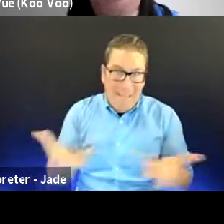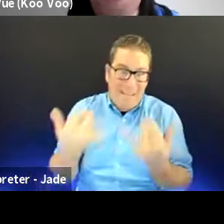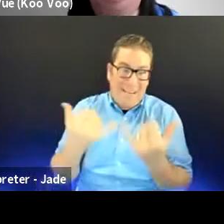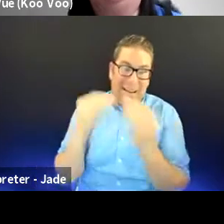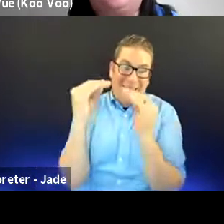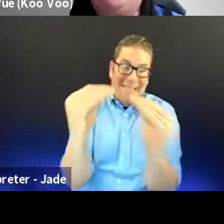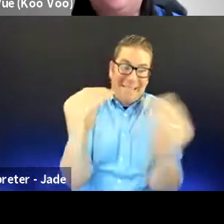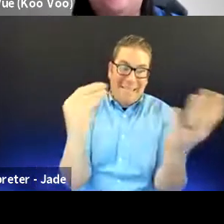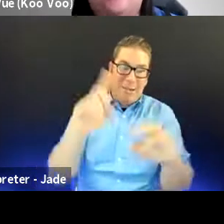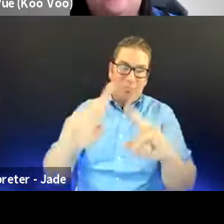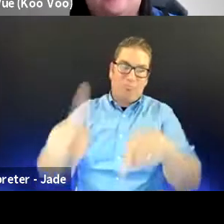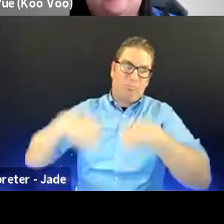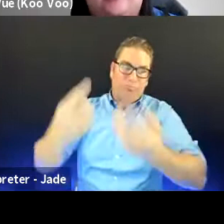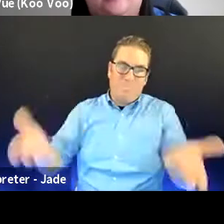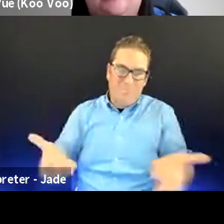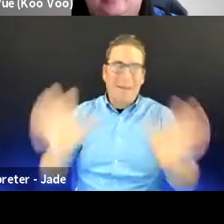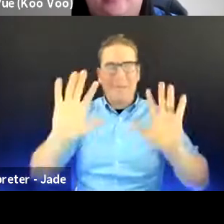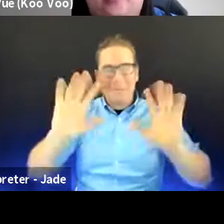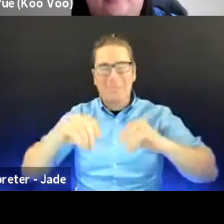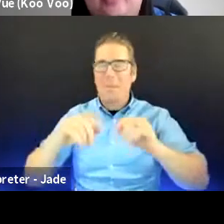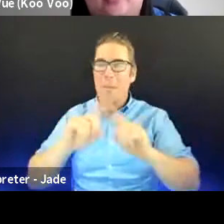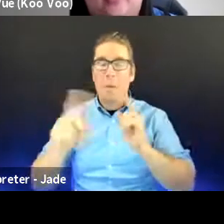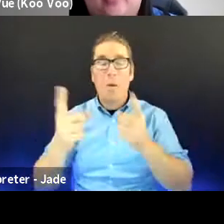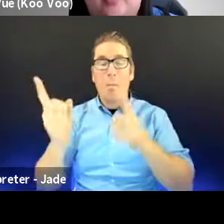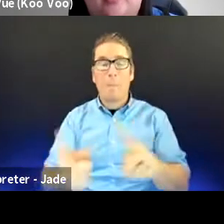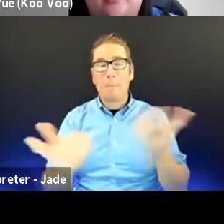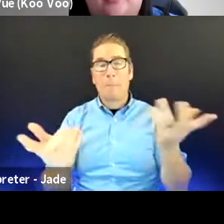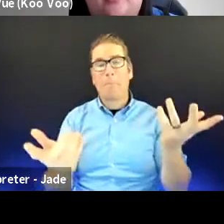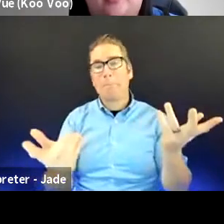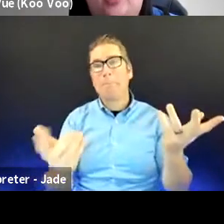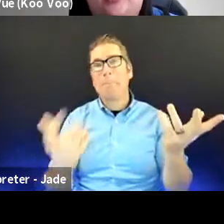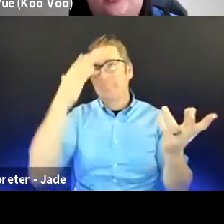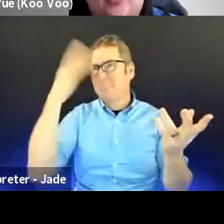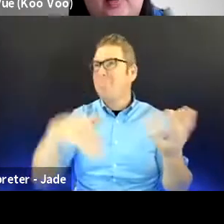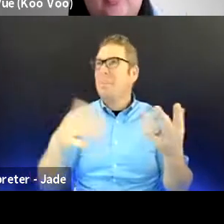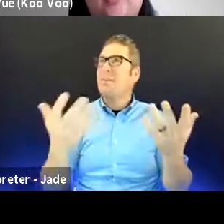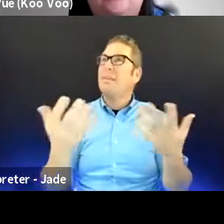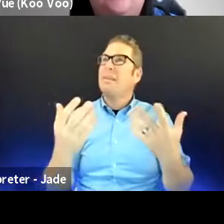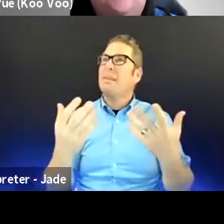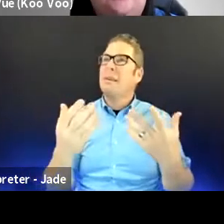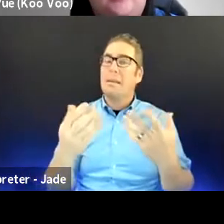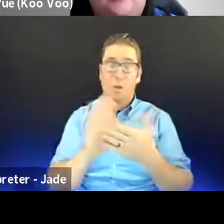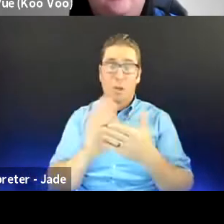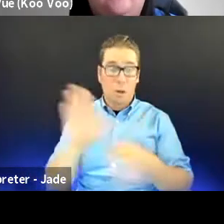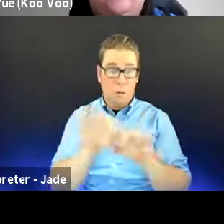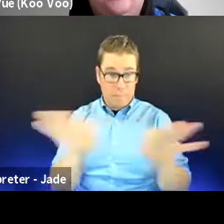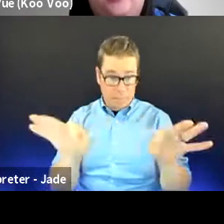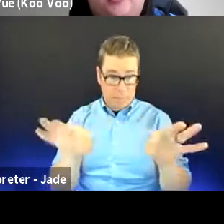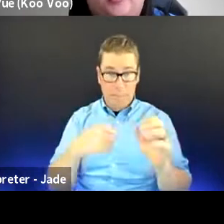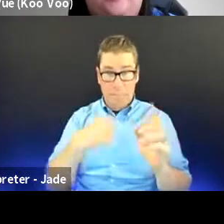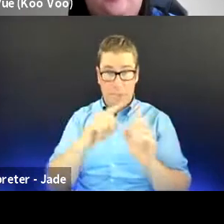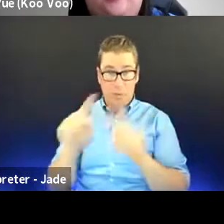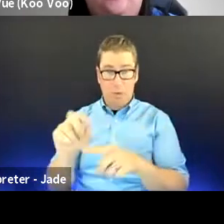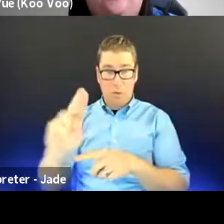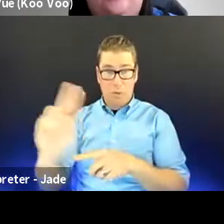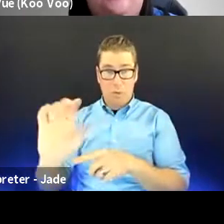So what happened was that, after getting college degree, I was at UC Merced finishing